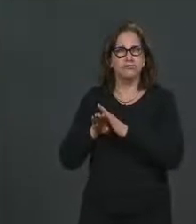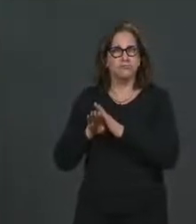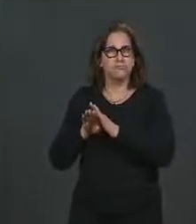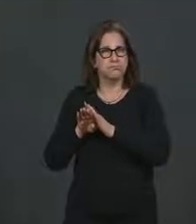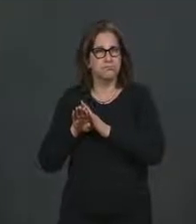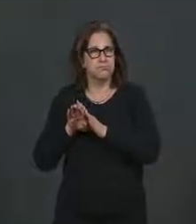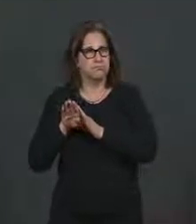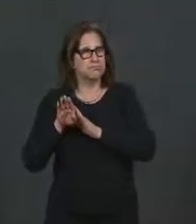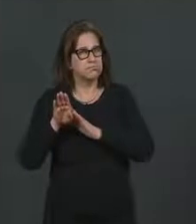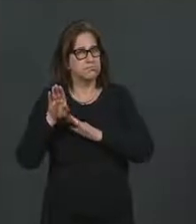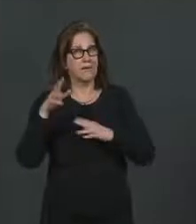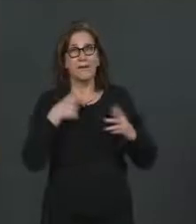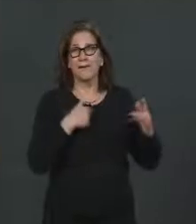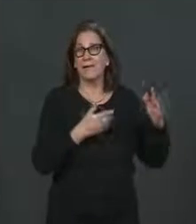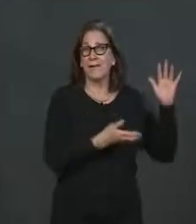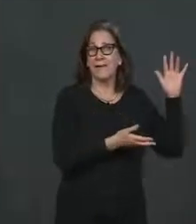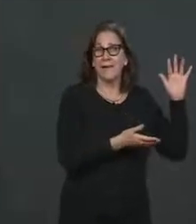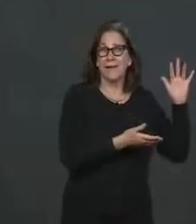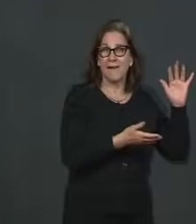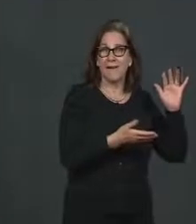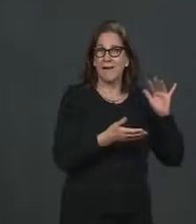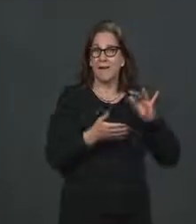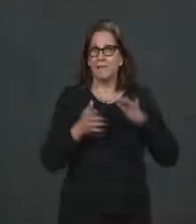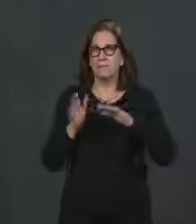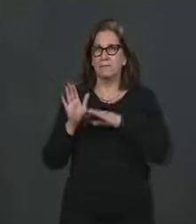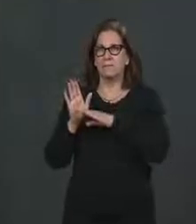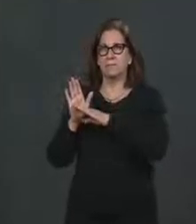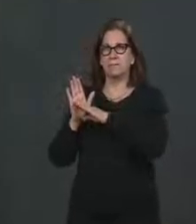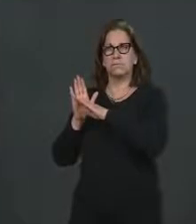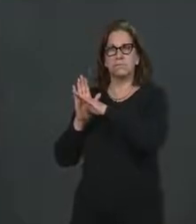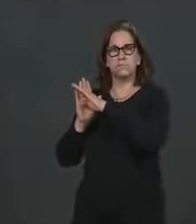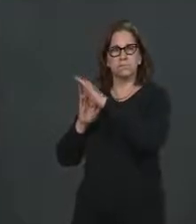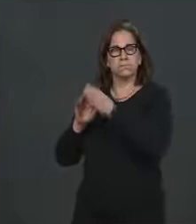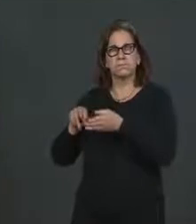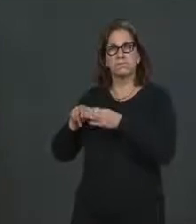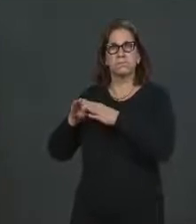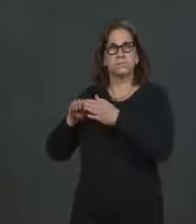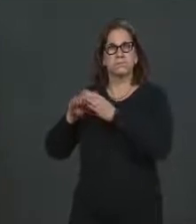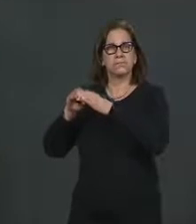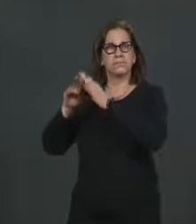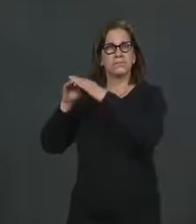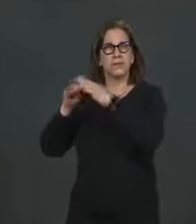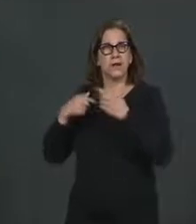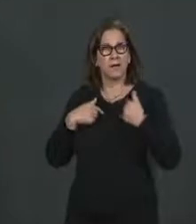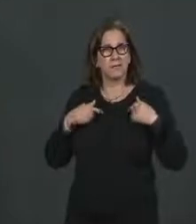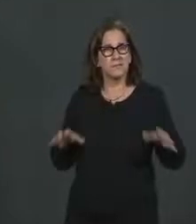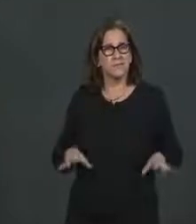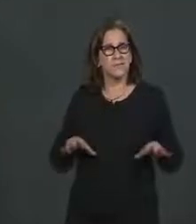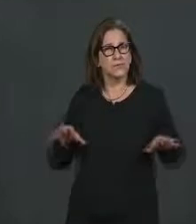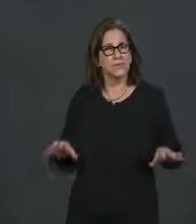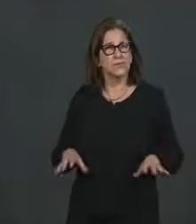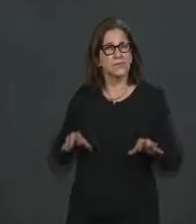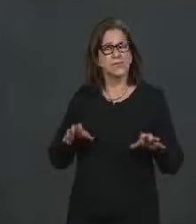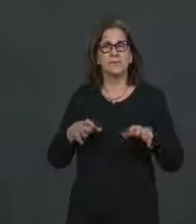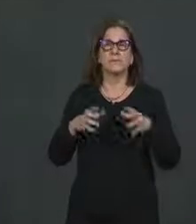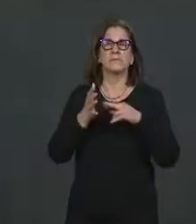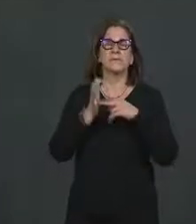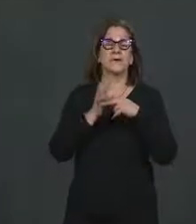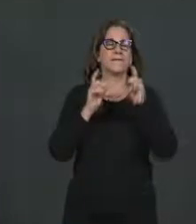doing, America, it's time to do even more. All of us have to do our part, every one of